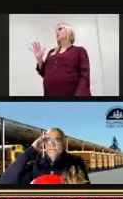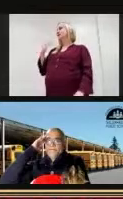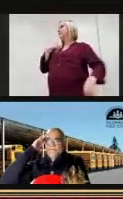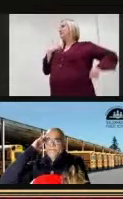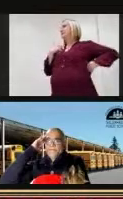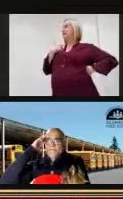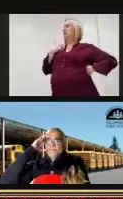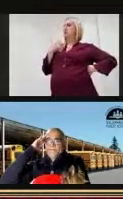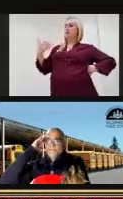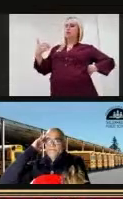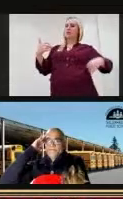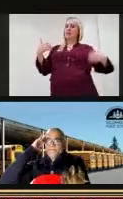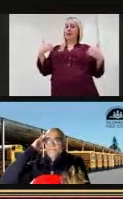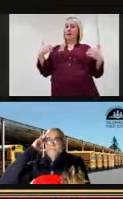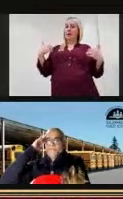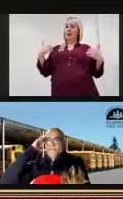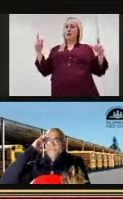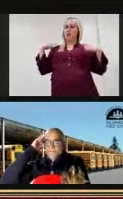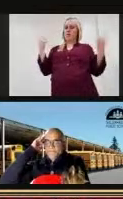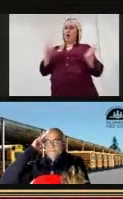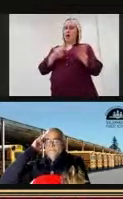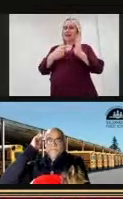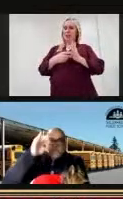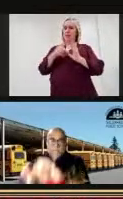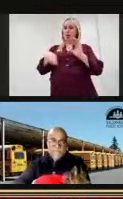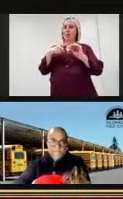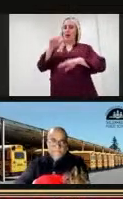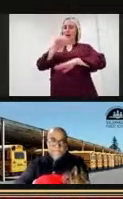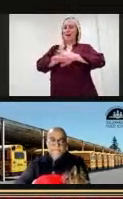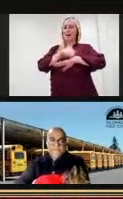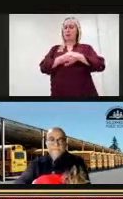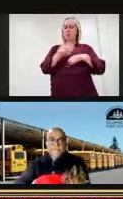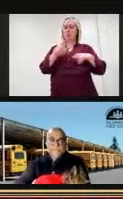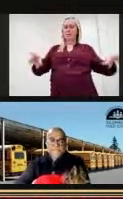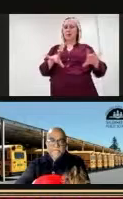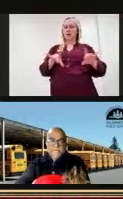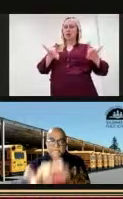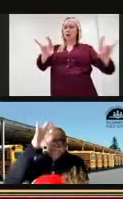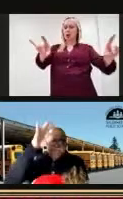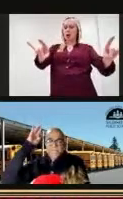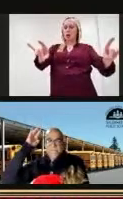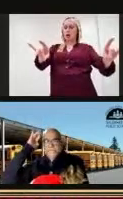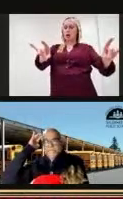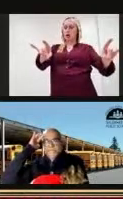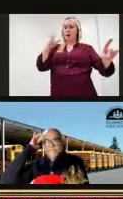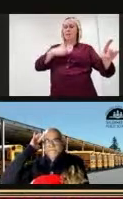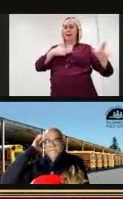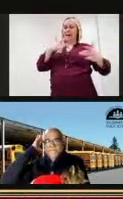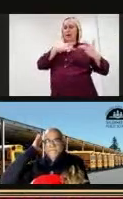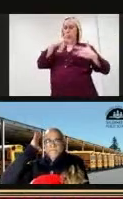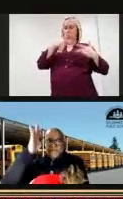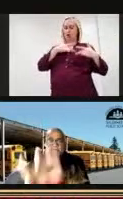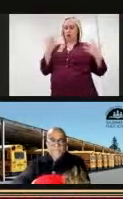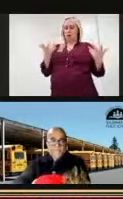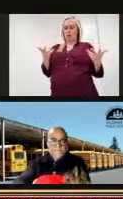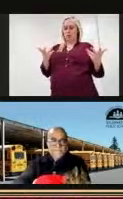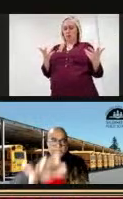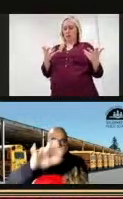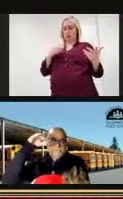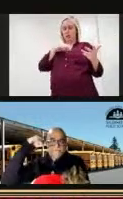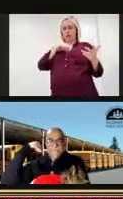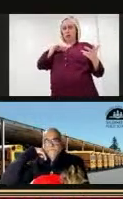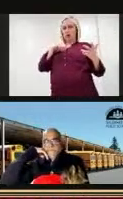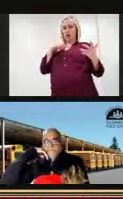So we have been intentional, you know, about our English language learners. My concern was,